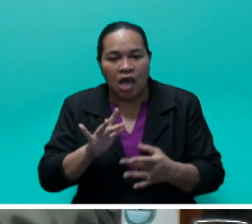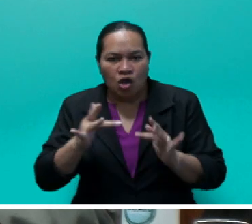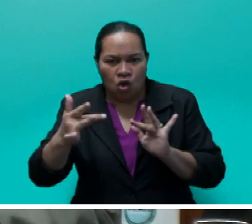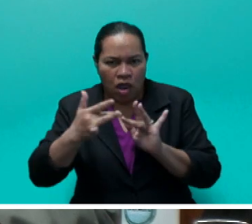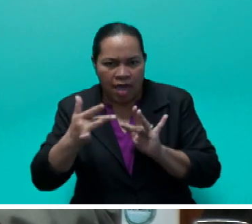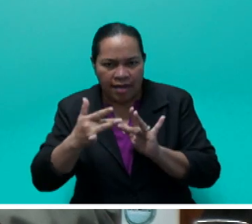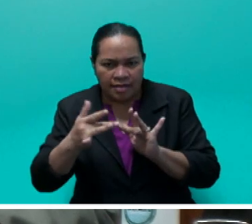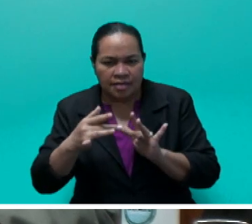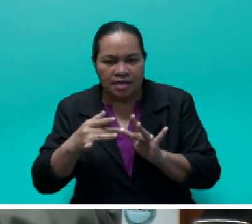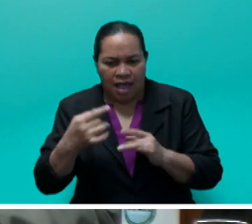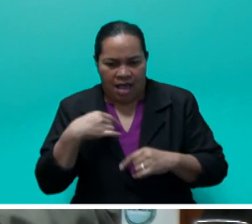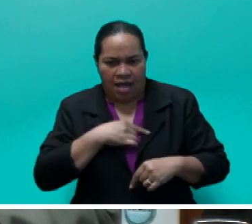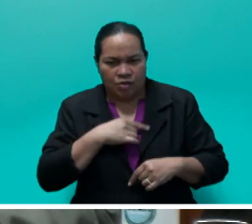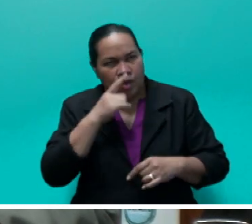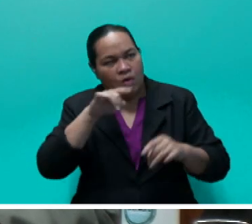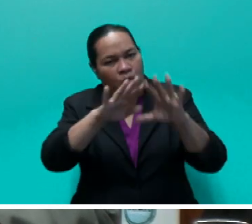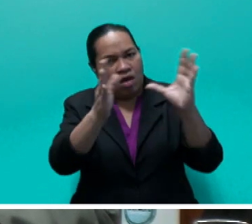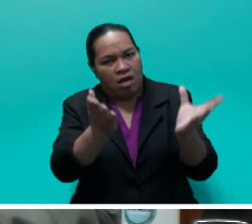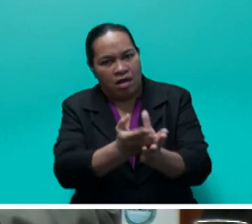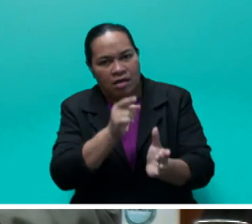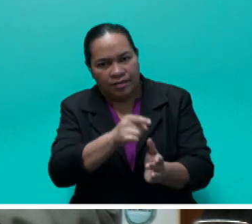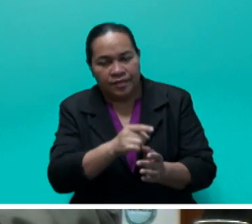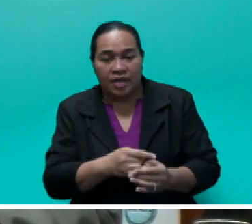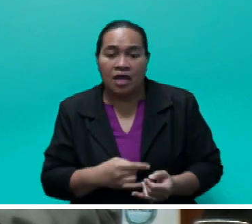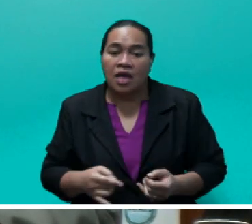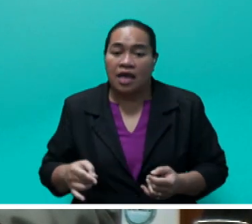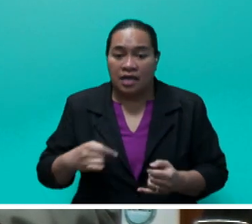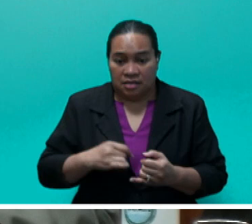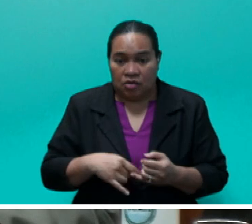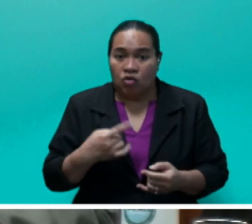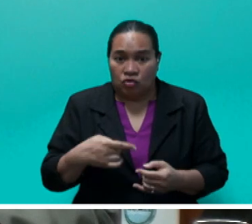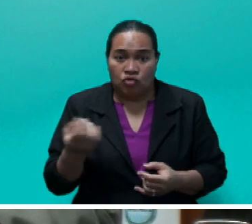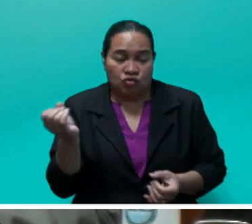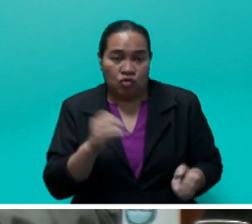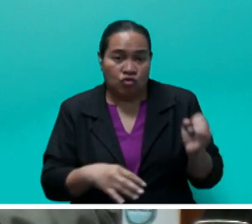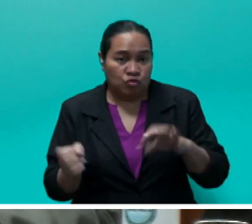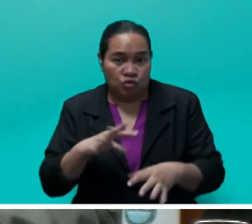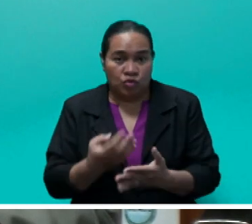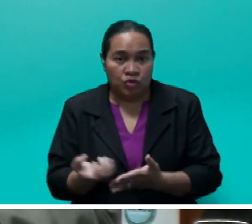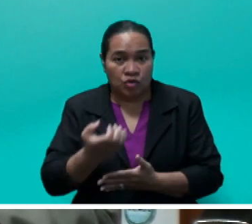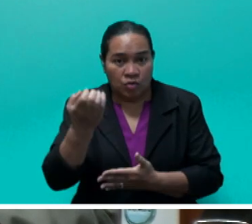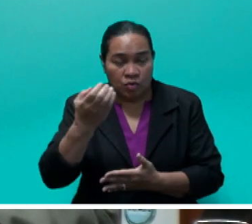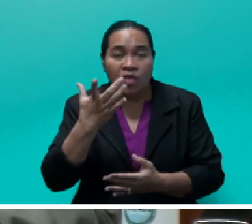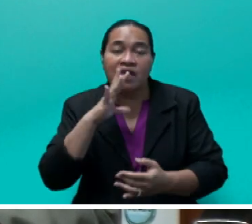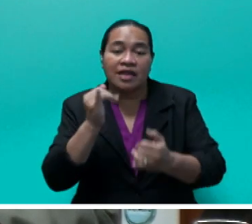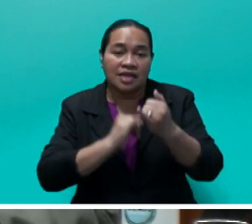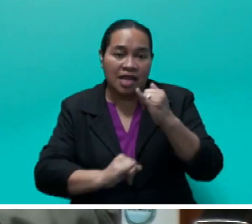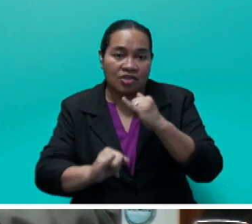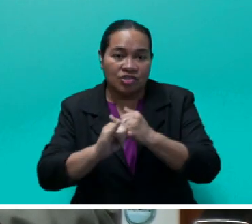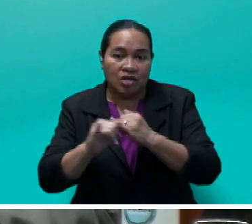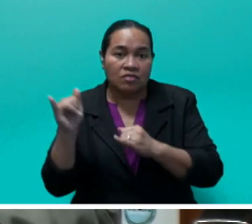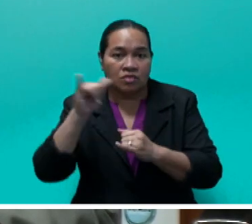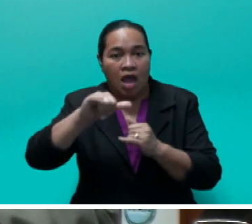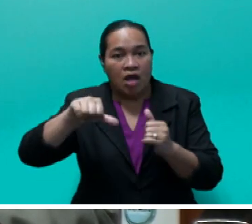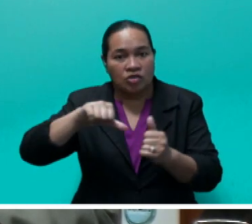cultures, and businesses. It is a substantial economic contributor, with the International Air Transport Association,